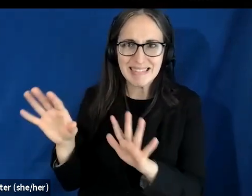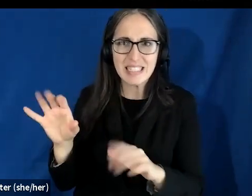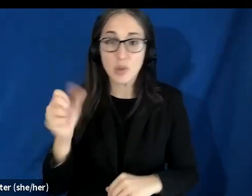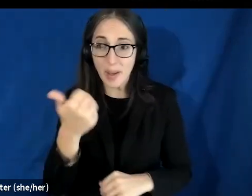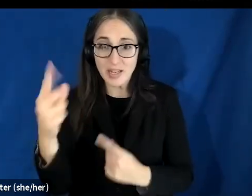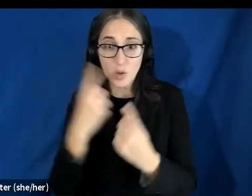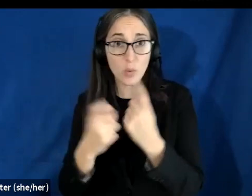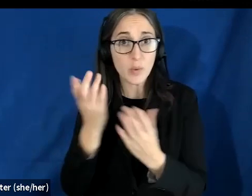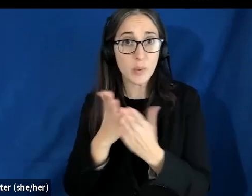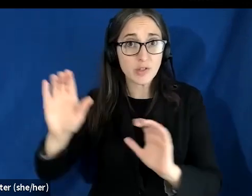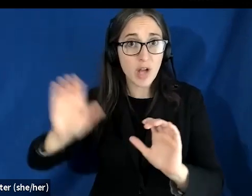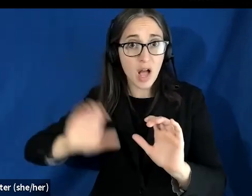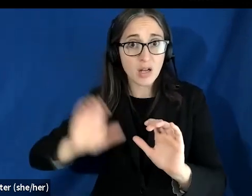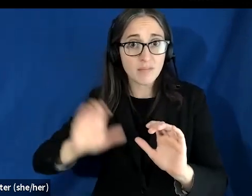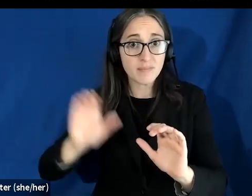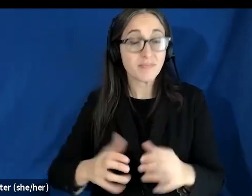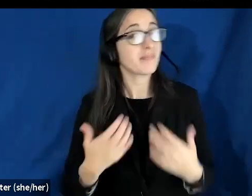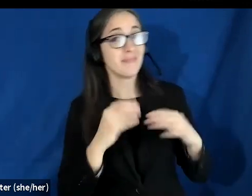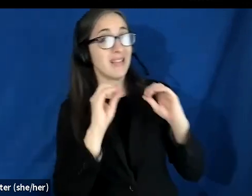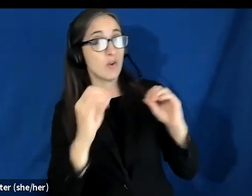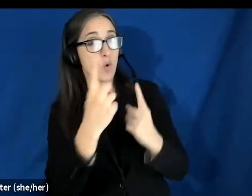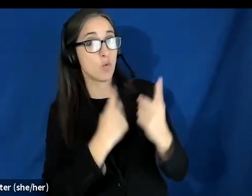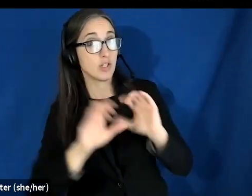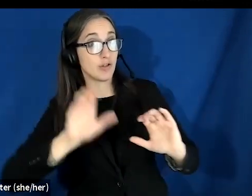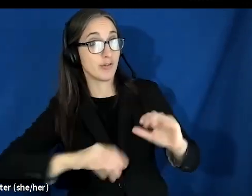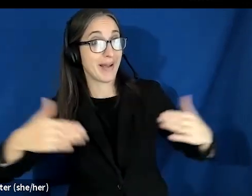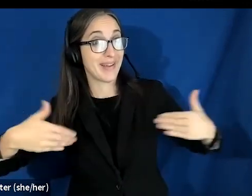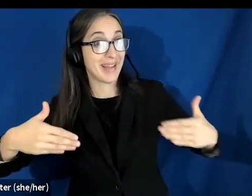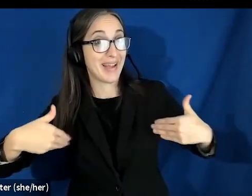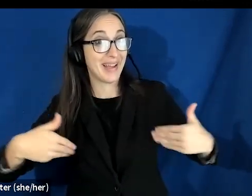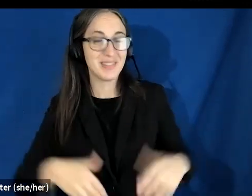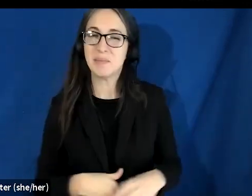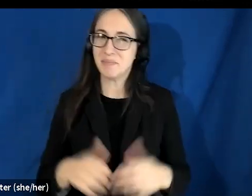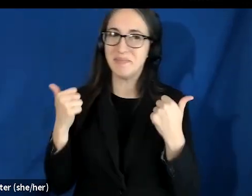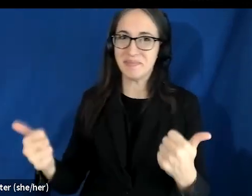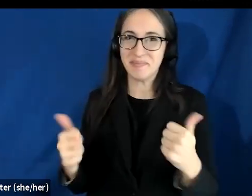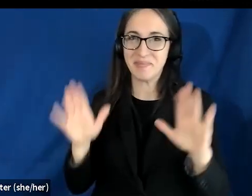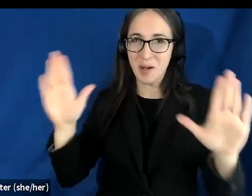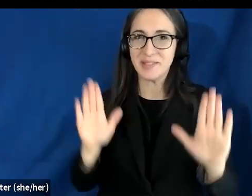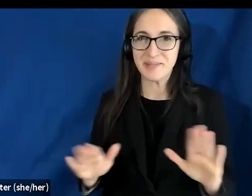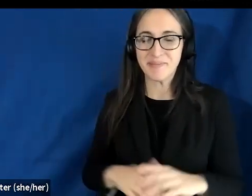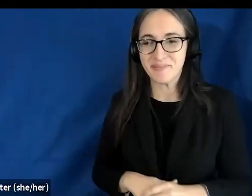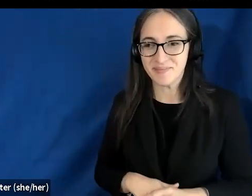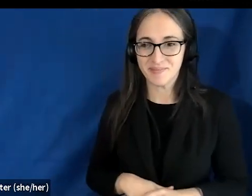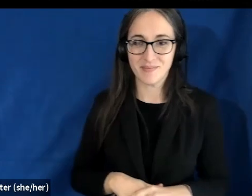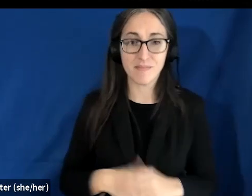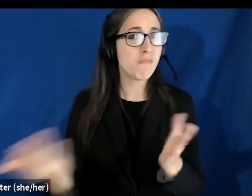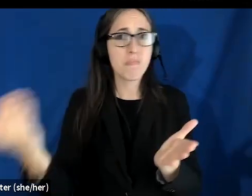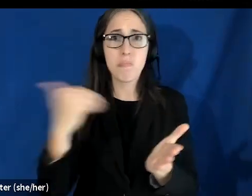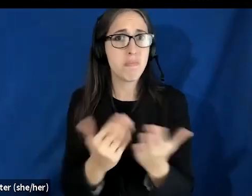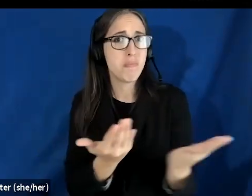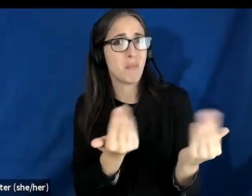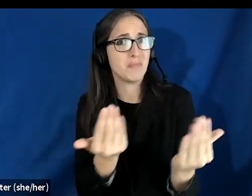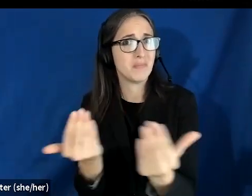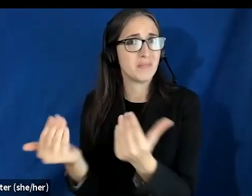chat? I have no questions in the chat yet. Okay, awesome. And again, folks, please feel free